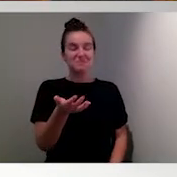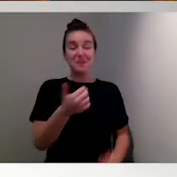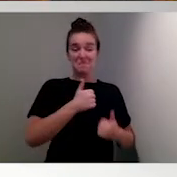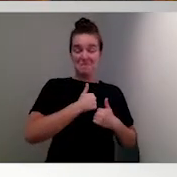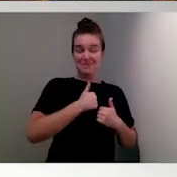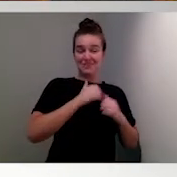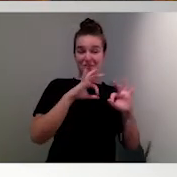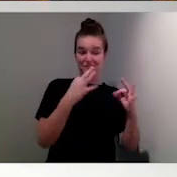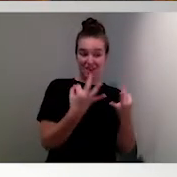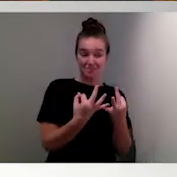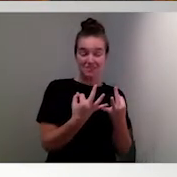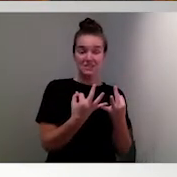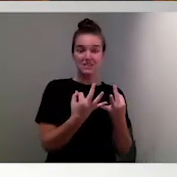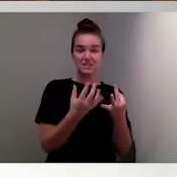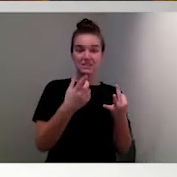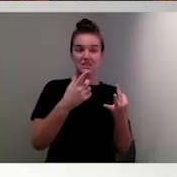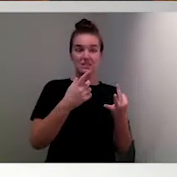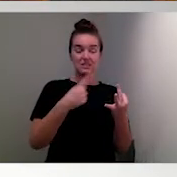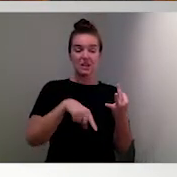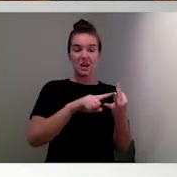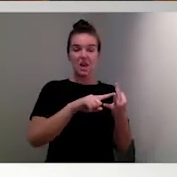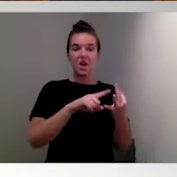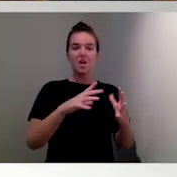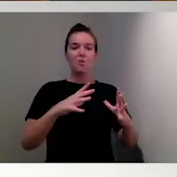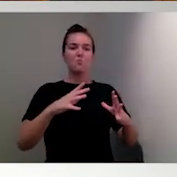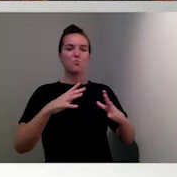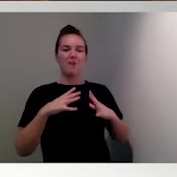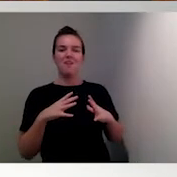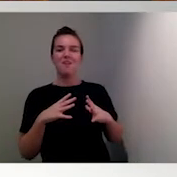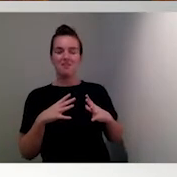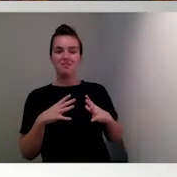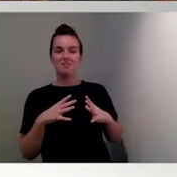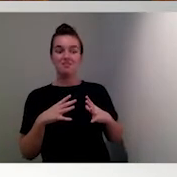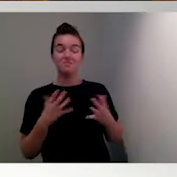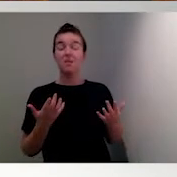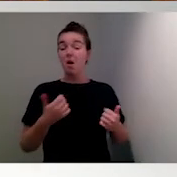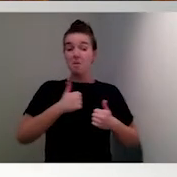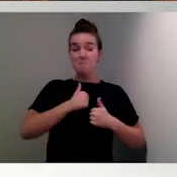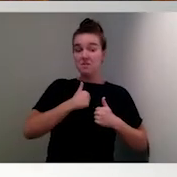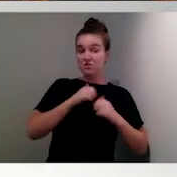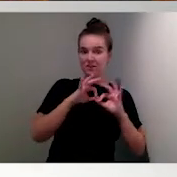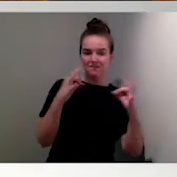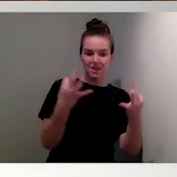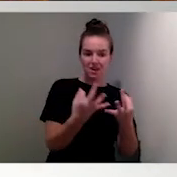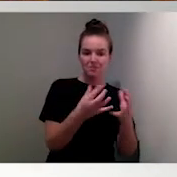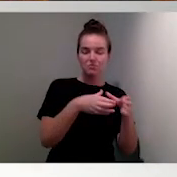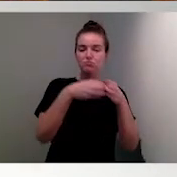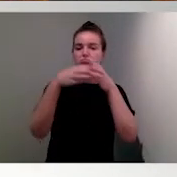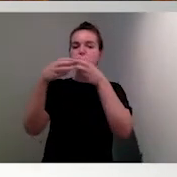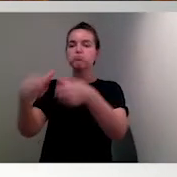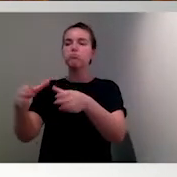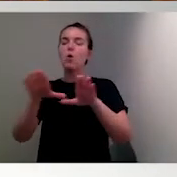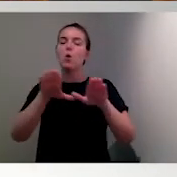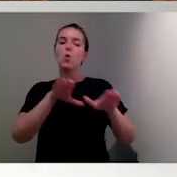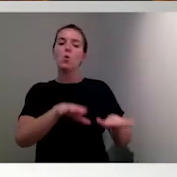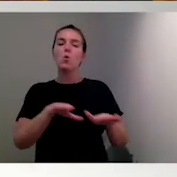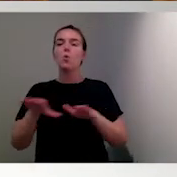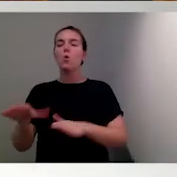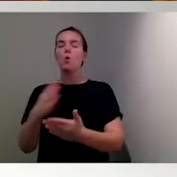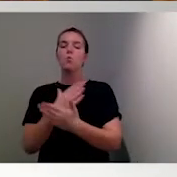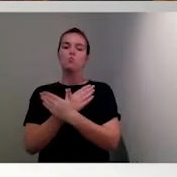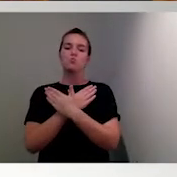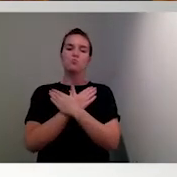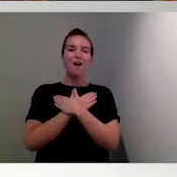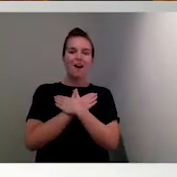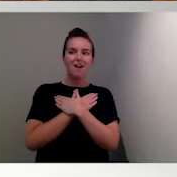military families take a break, when their military families take a rest, they come